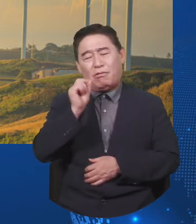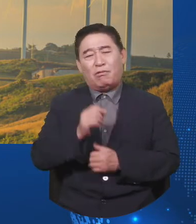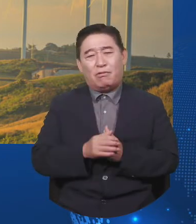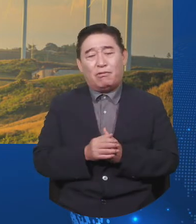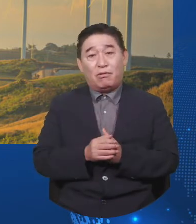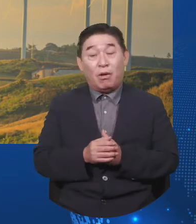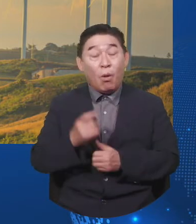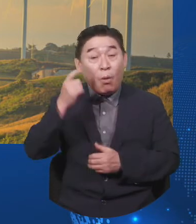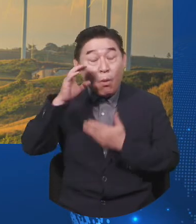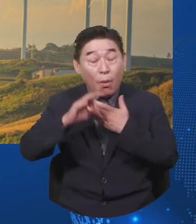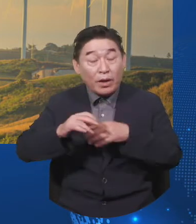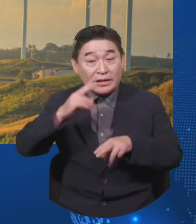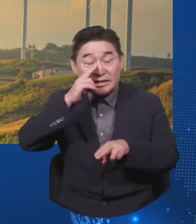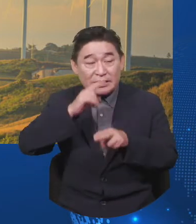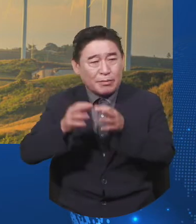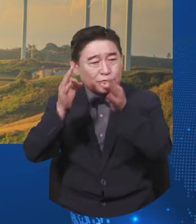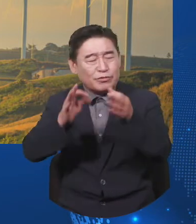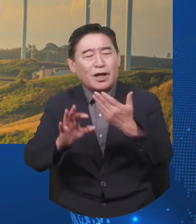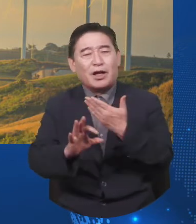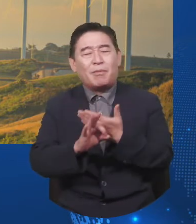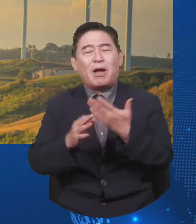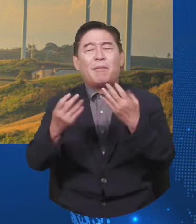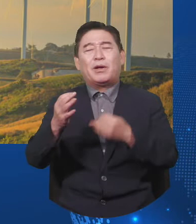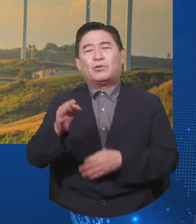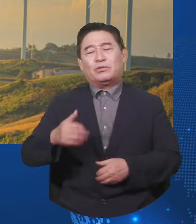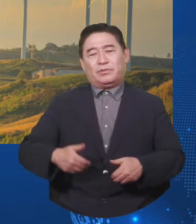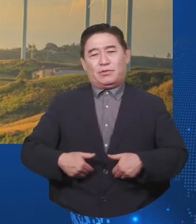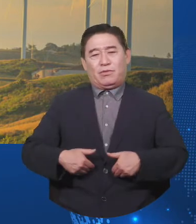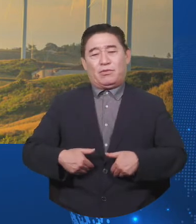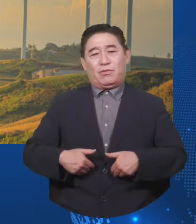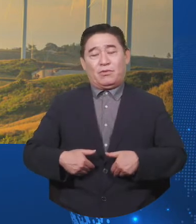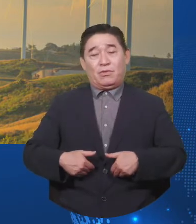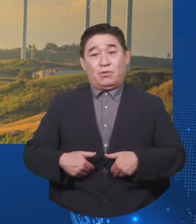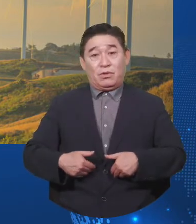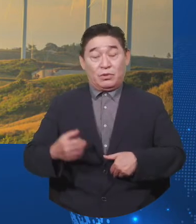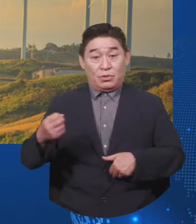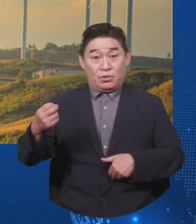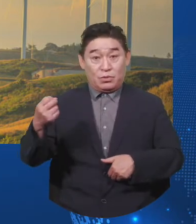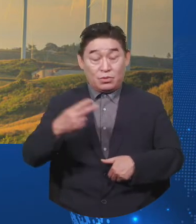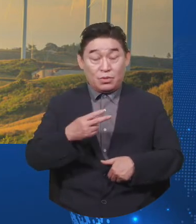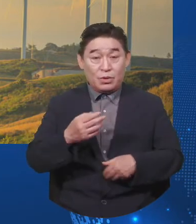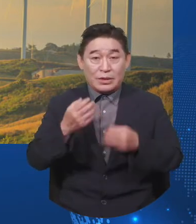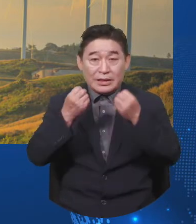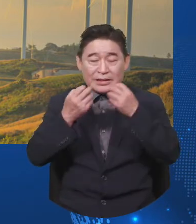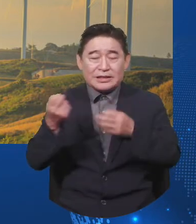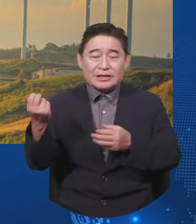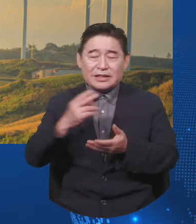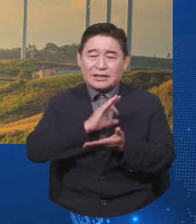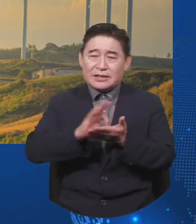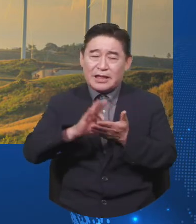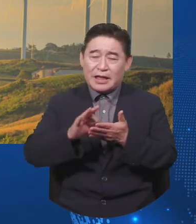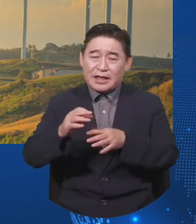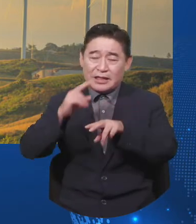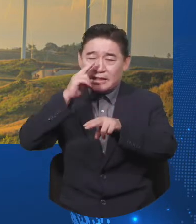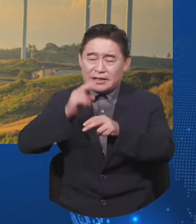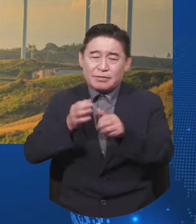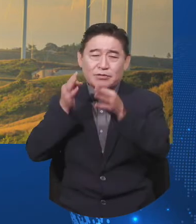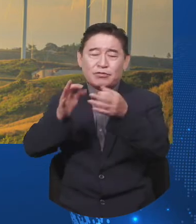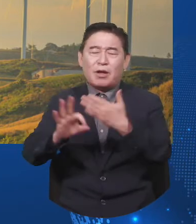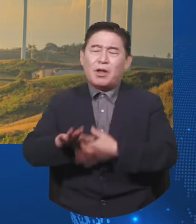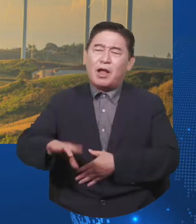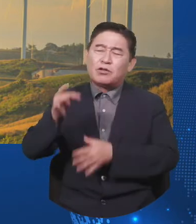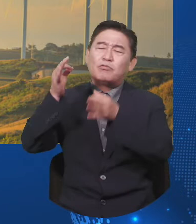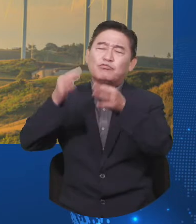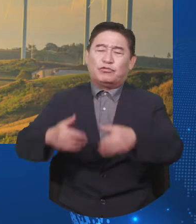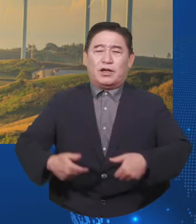costly. An investment in renewable energy often carry higher upfront investment costs in return for much